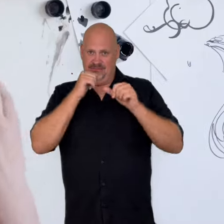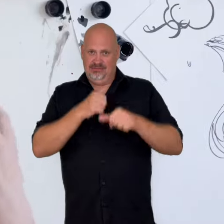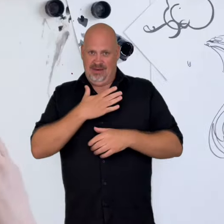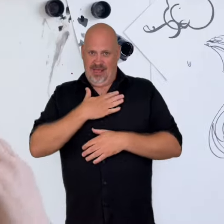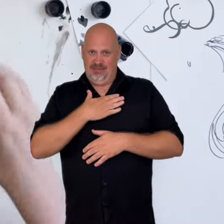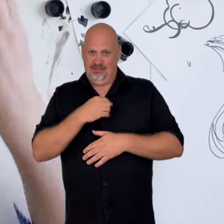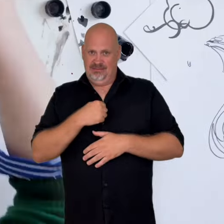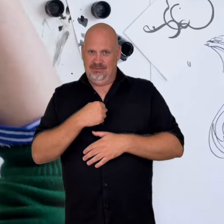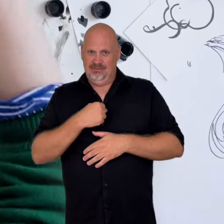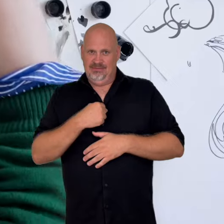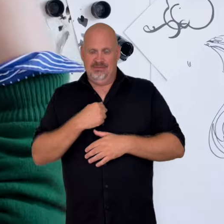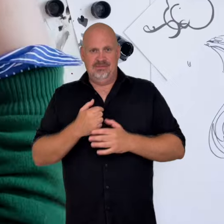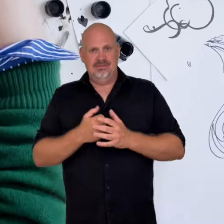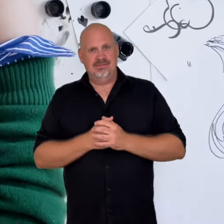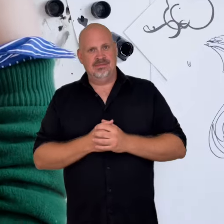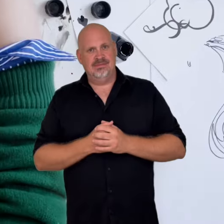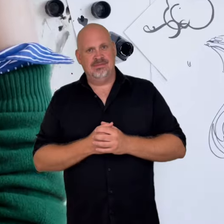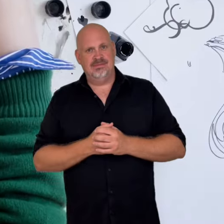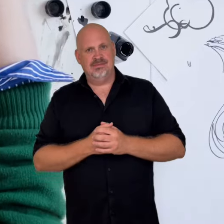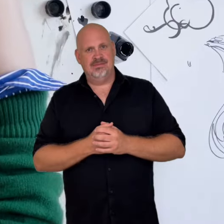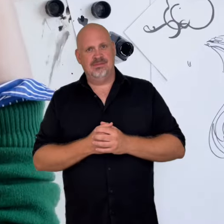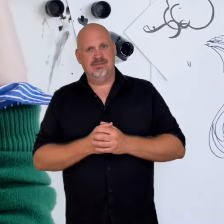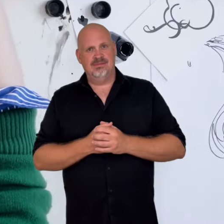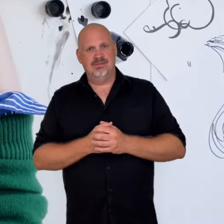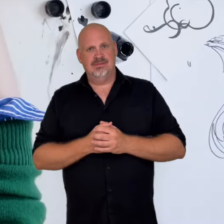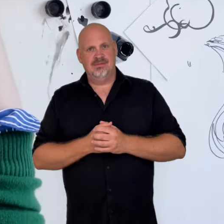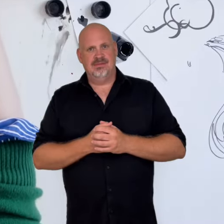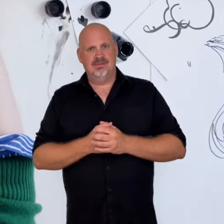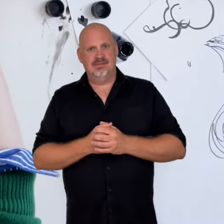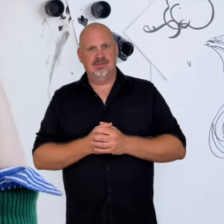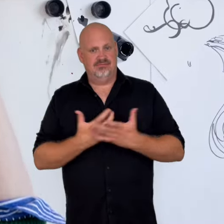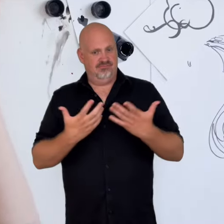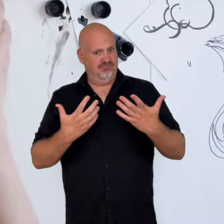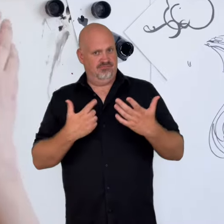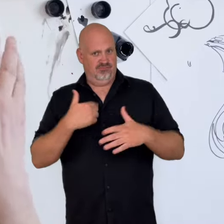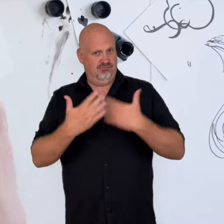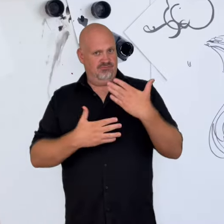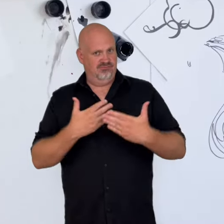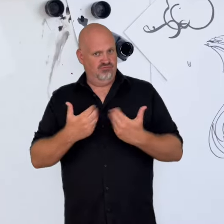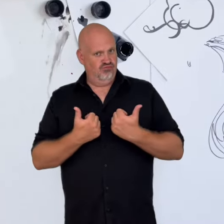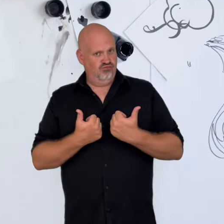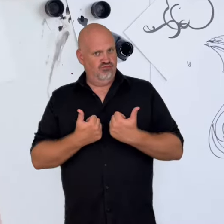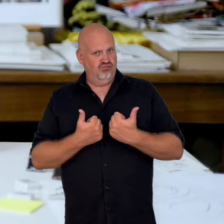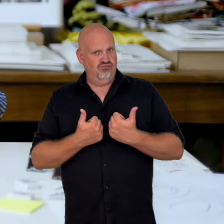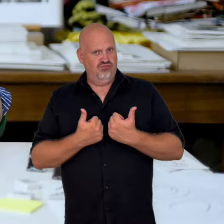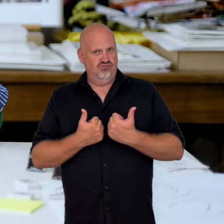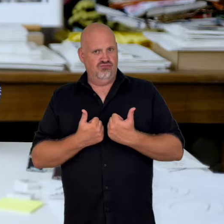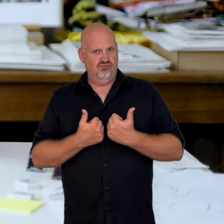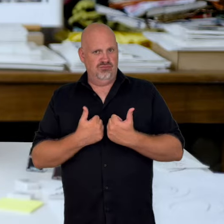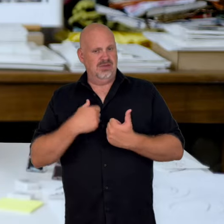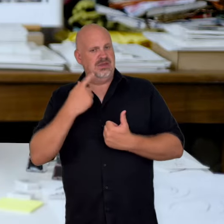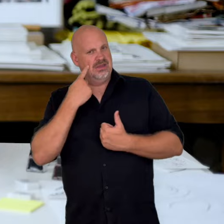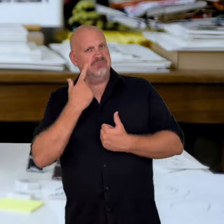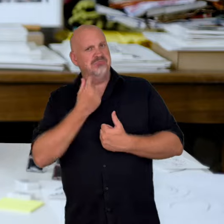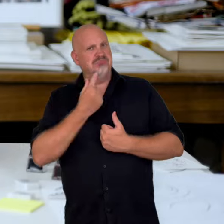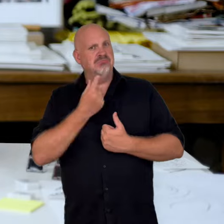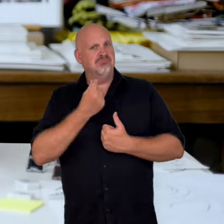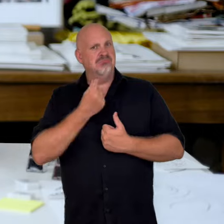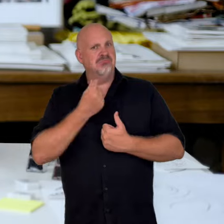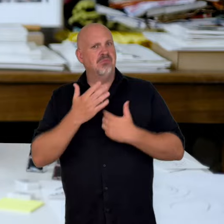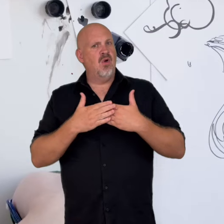now is really starting to you're getting the sense of the Paisley very nicely here, I think. All the kind of